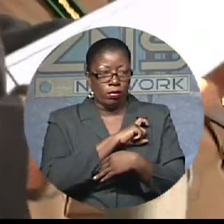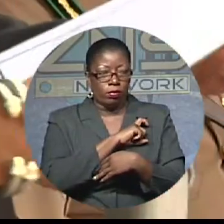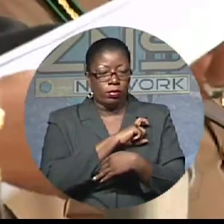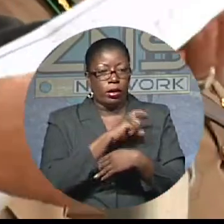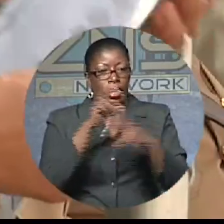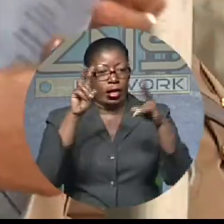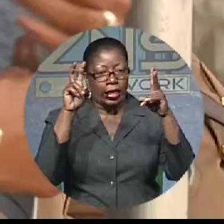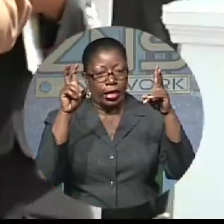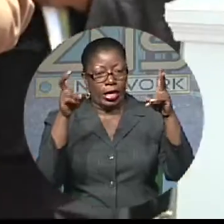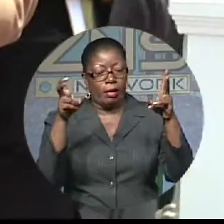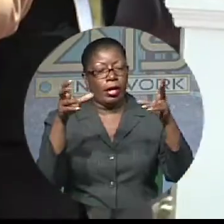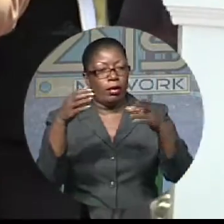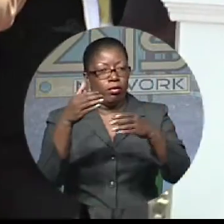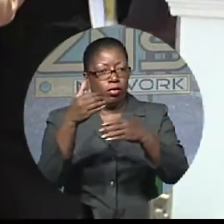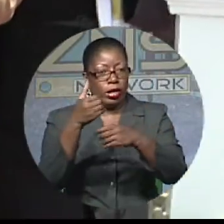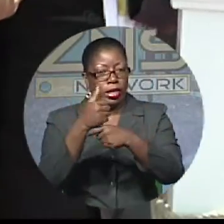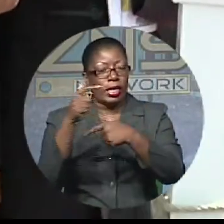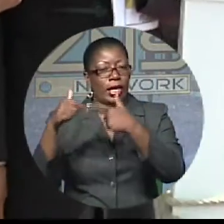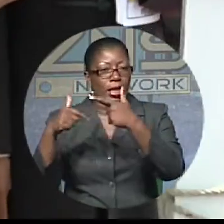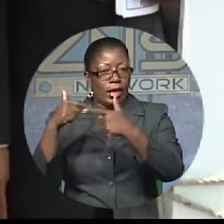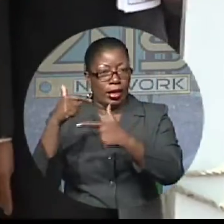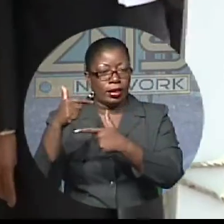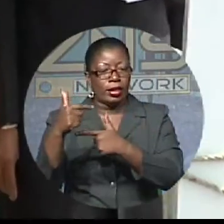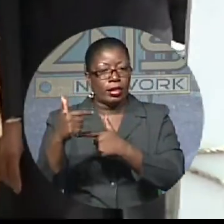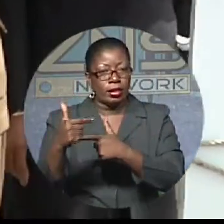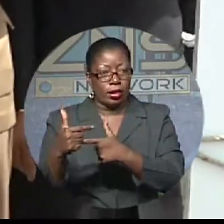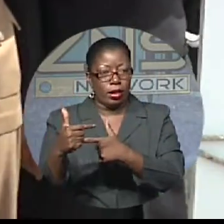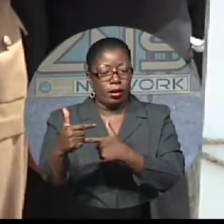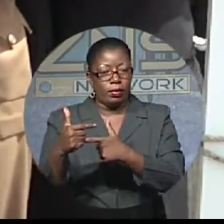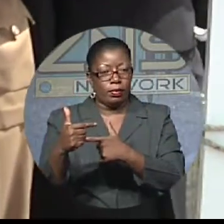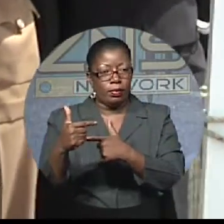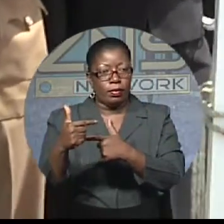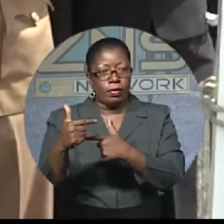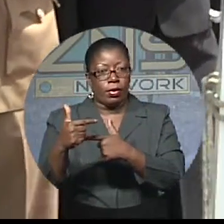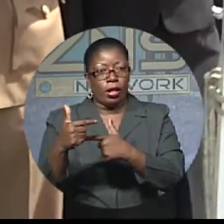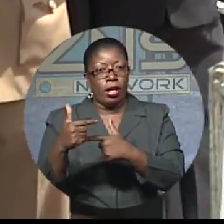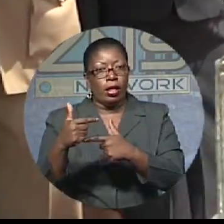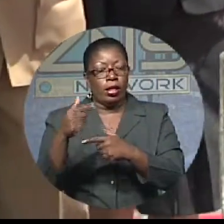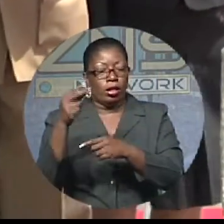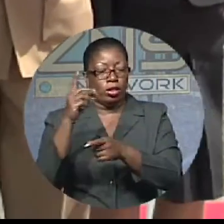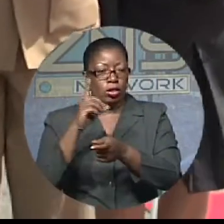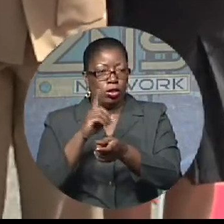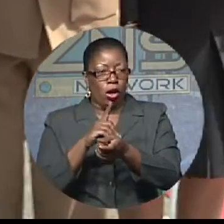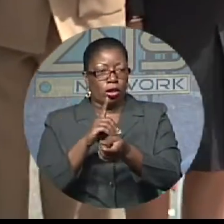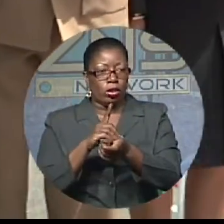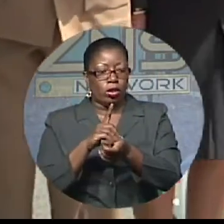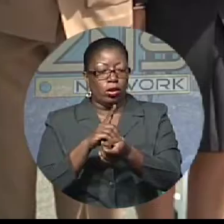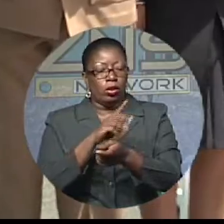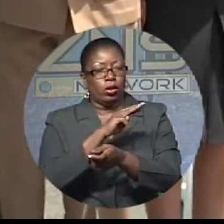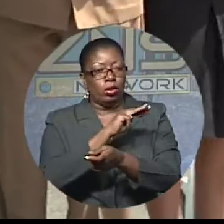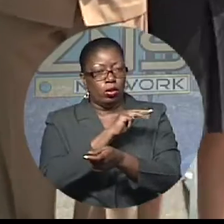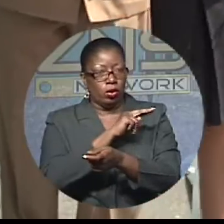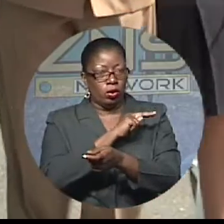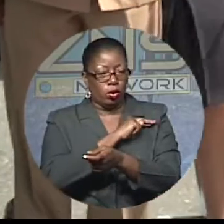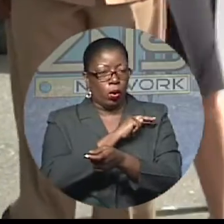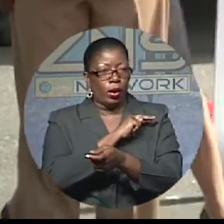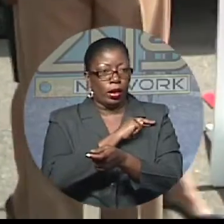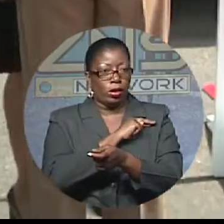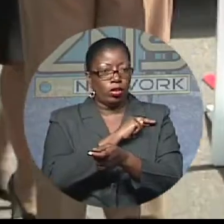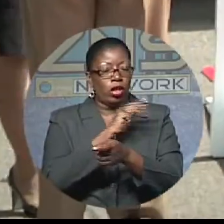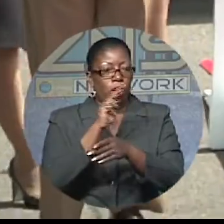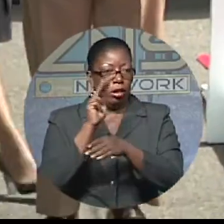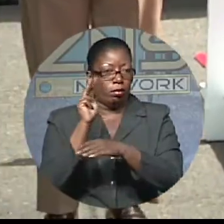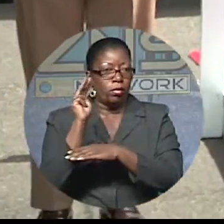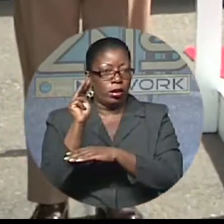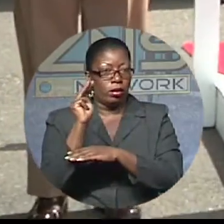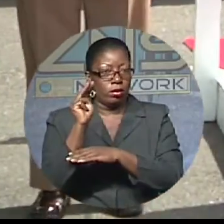theme embracing the legacy and forging ahead with excellence, Minister of National Security, the Honorable Dr. Bernard Nottage, encouraged the new prison recruits